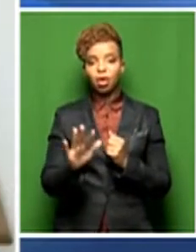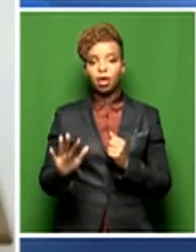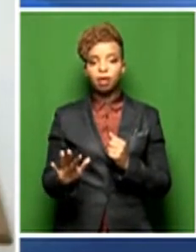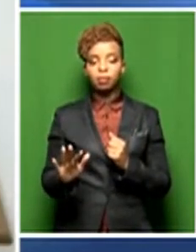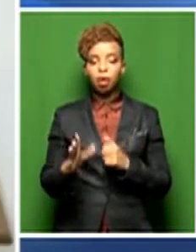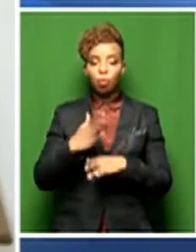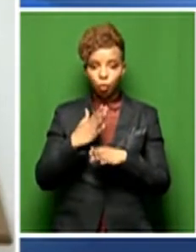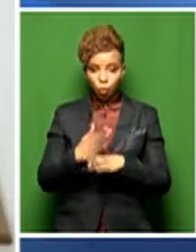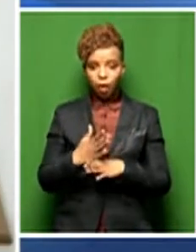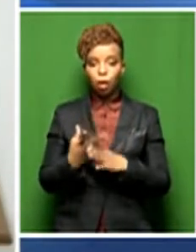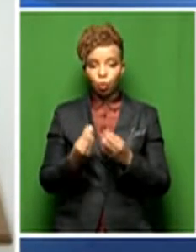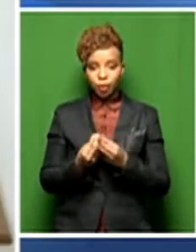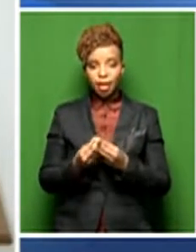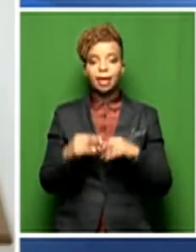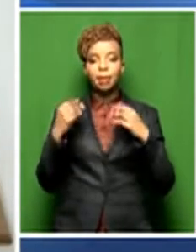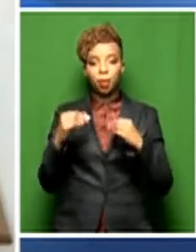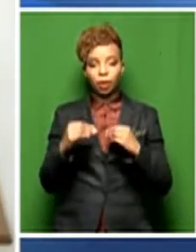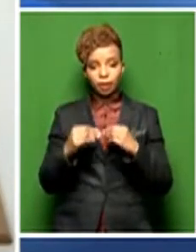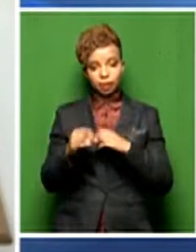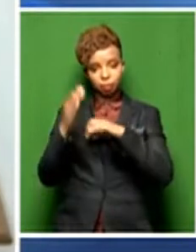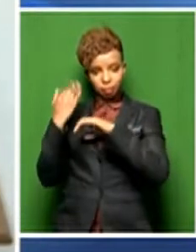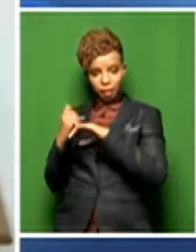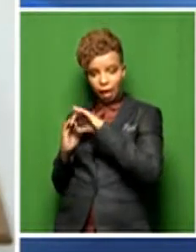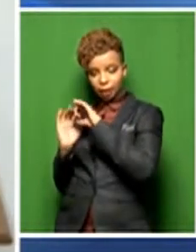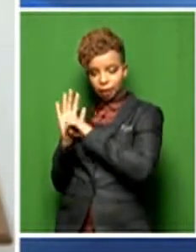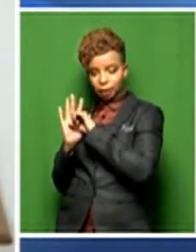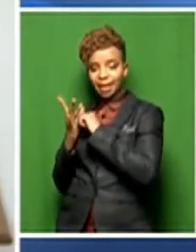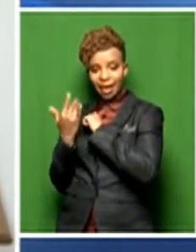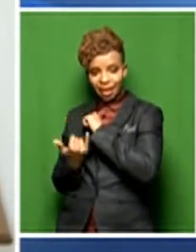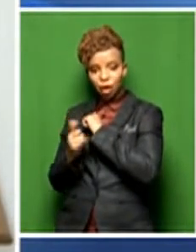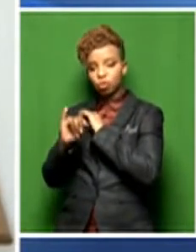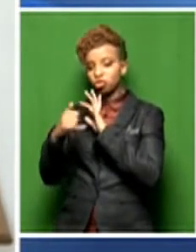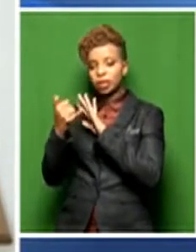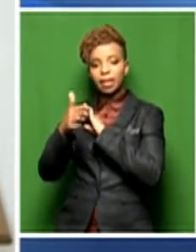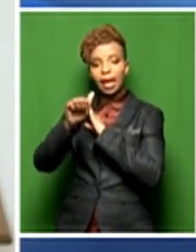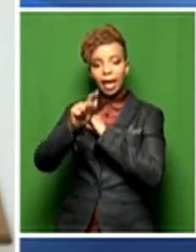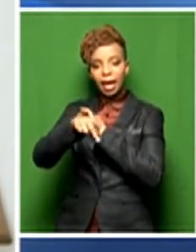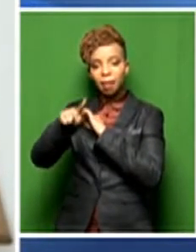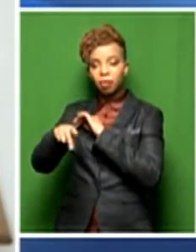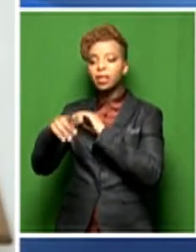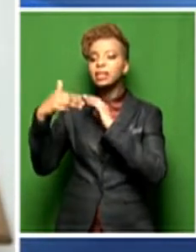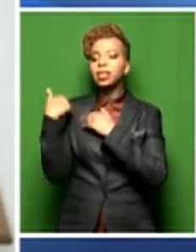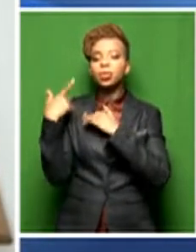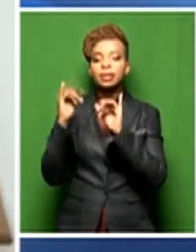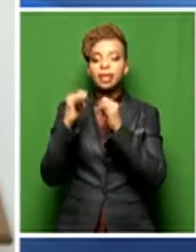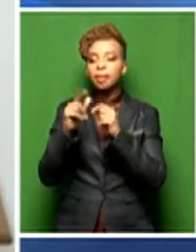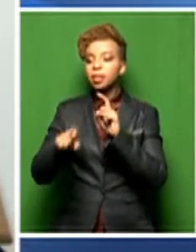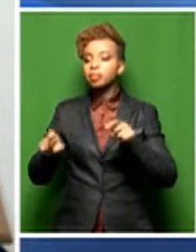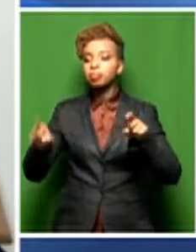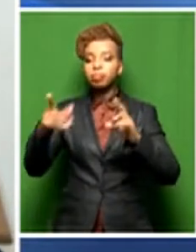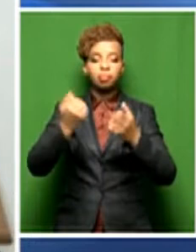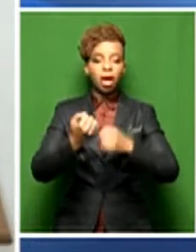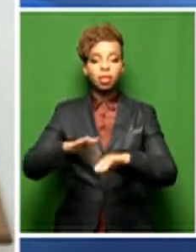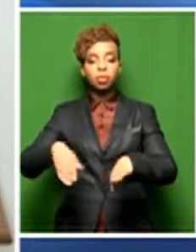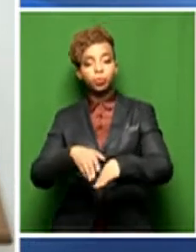is allocated to all the security companies that are around the area with their cars, so that they can come as soon as